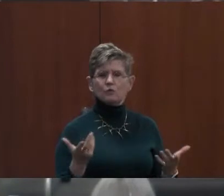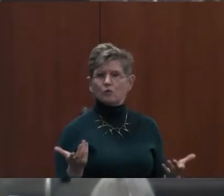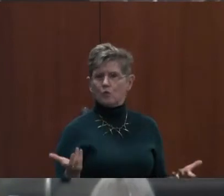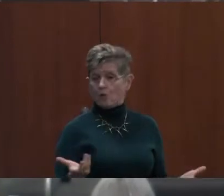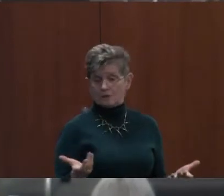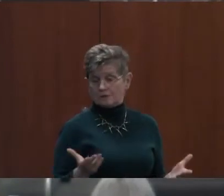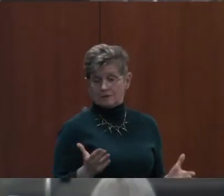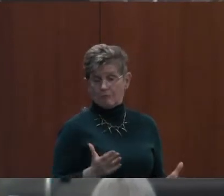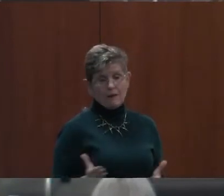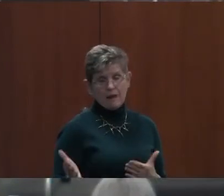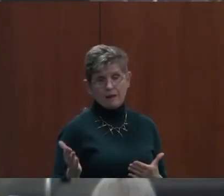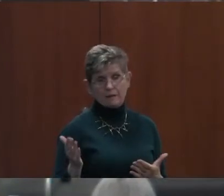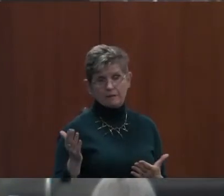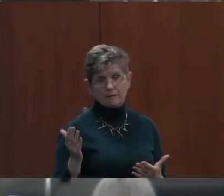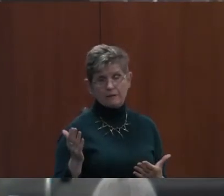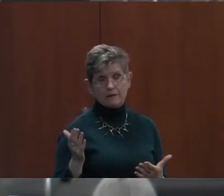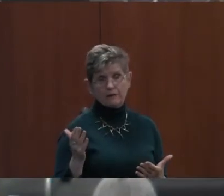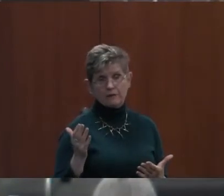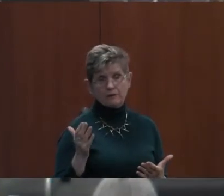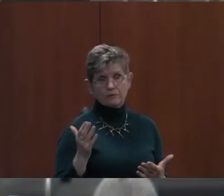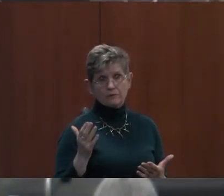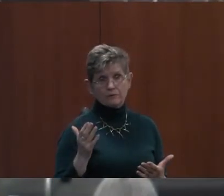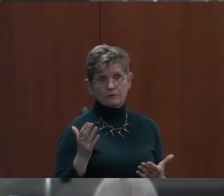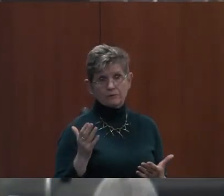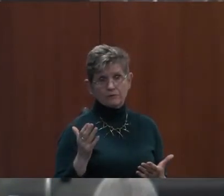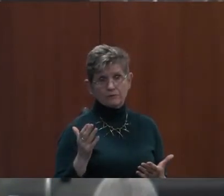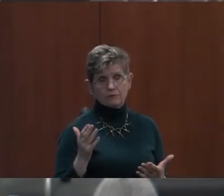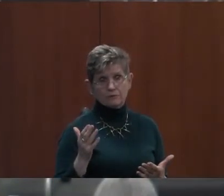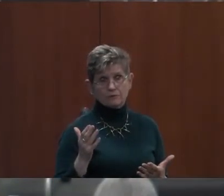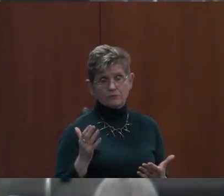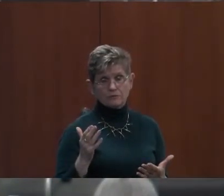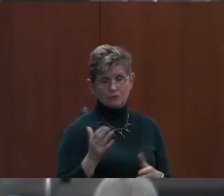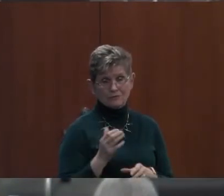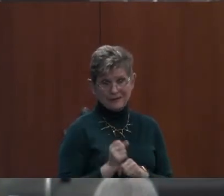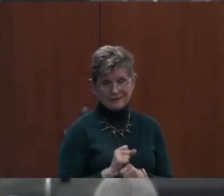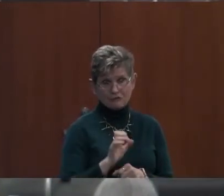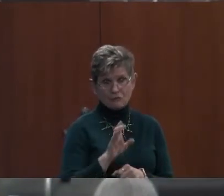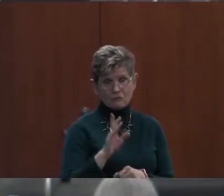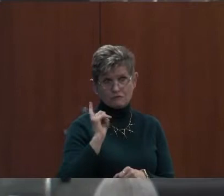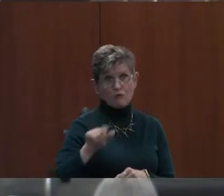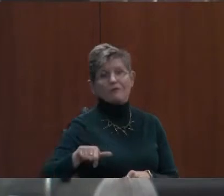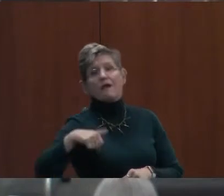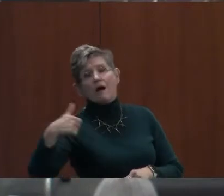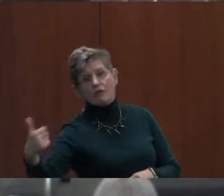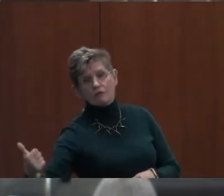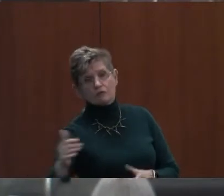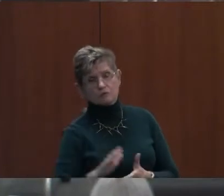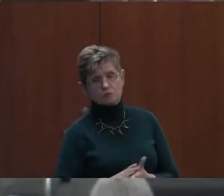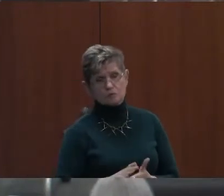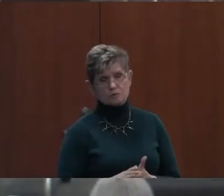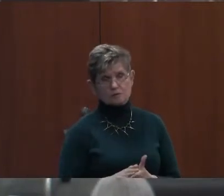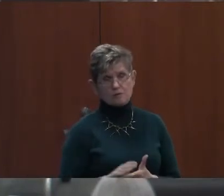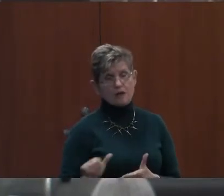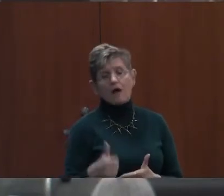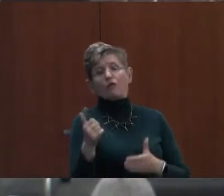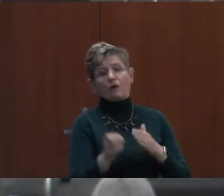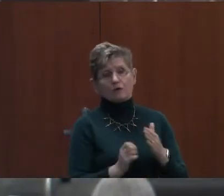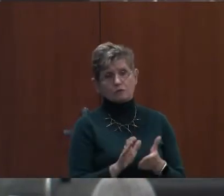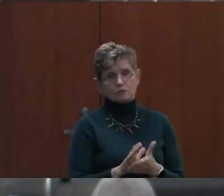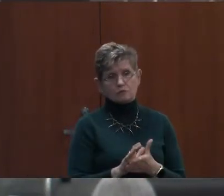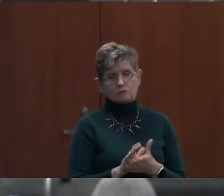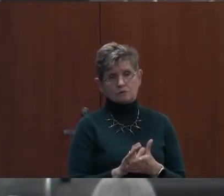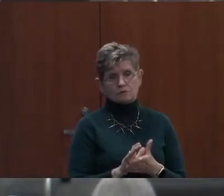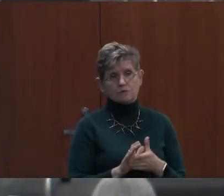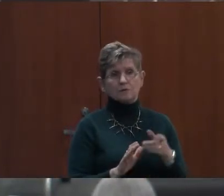what's the plan then in terms of getting Chromebooks to the other schools, the other elementary schools? The